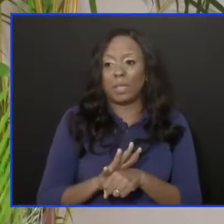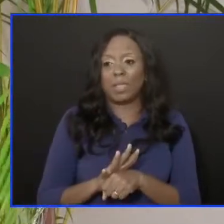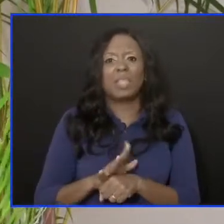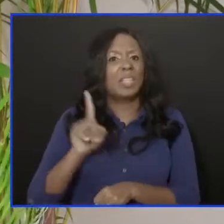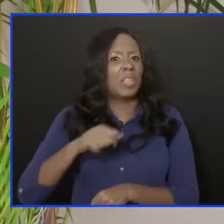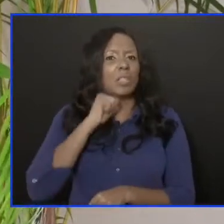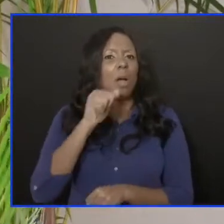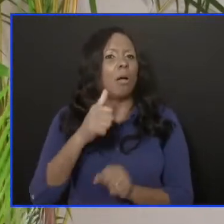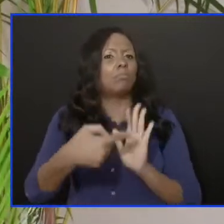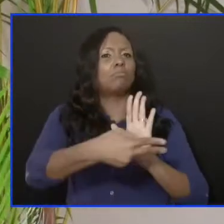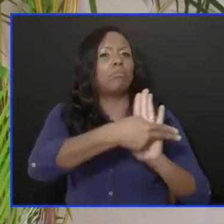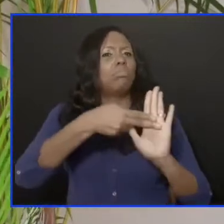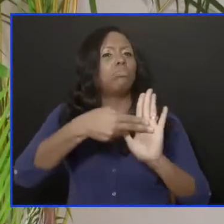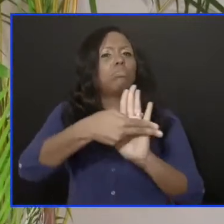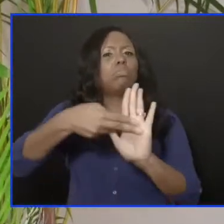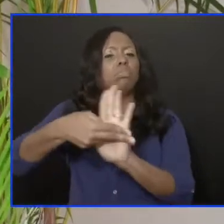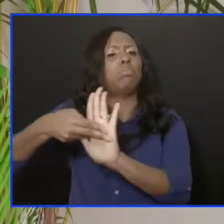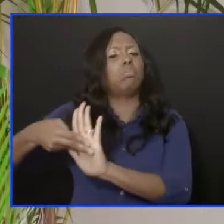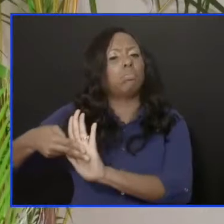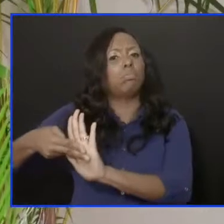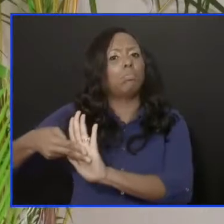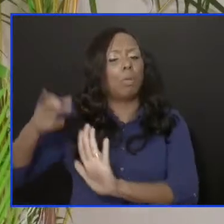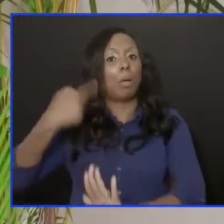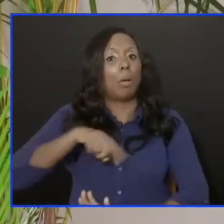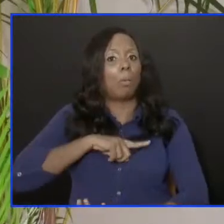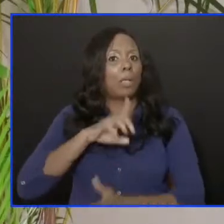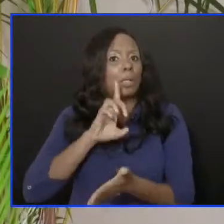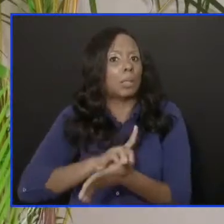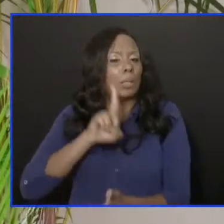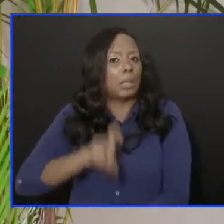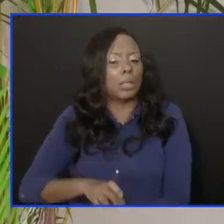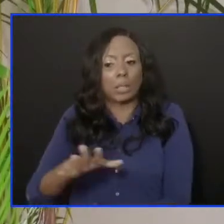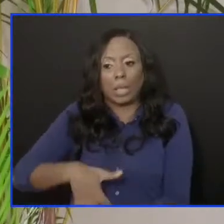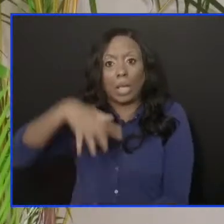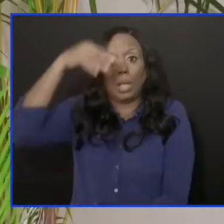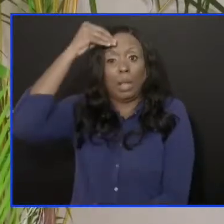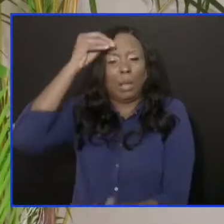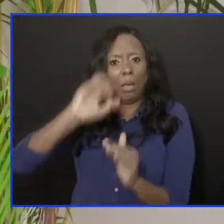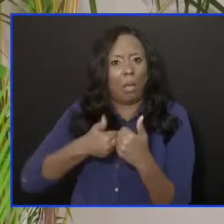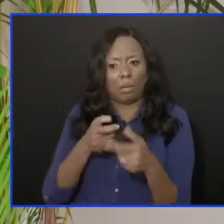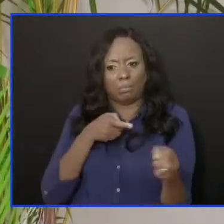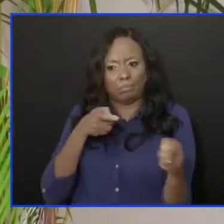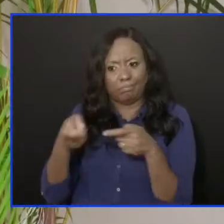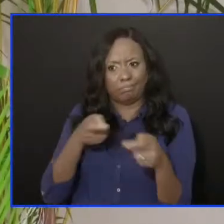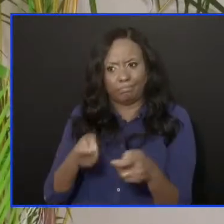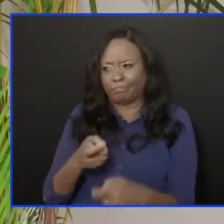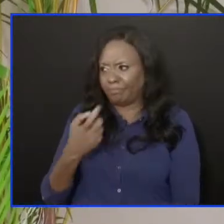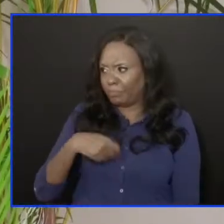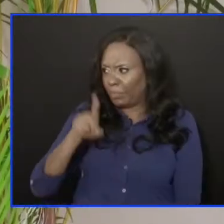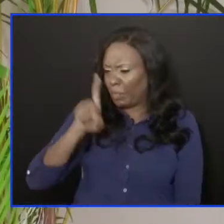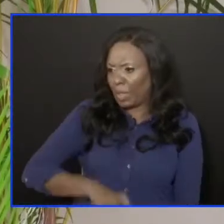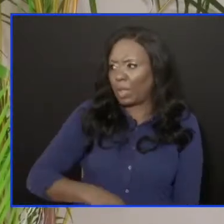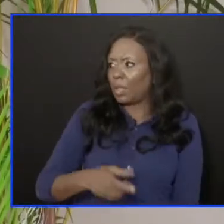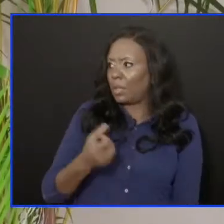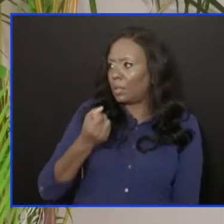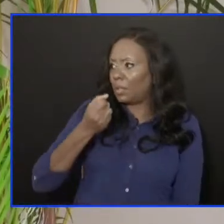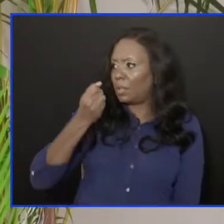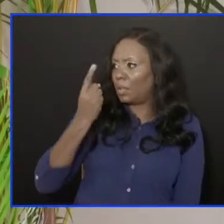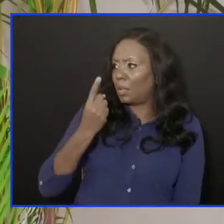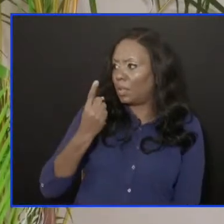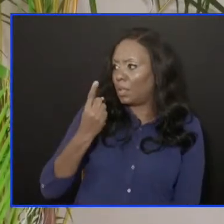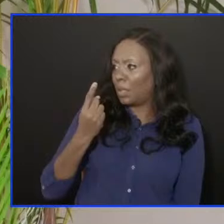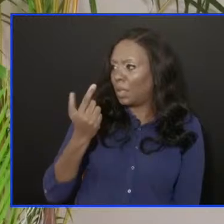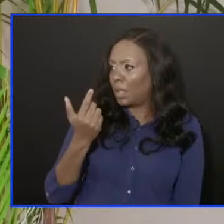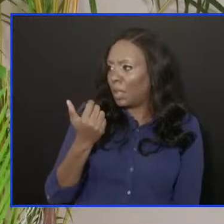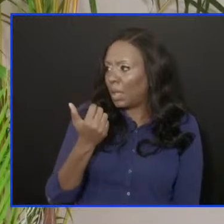COVID-19. We as doctors have to learn to manage it, and the public also needs to realize that at any time, any